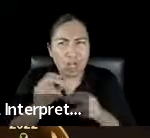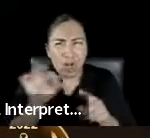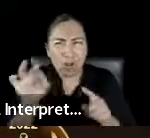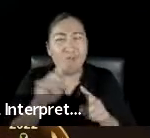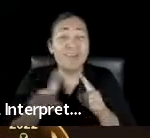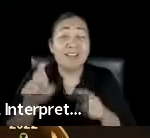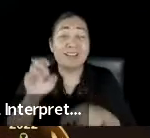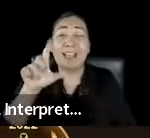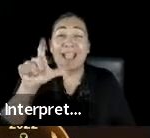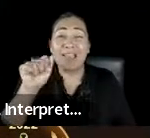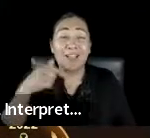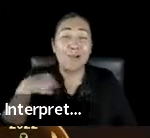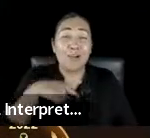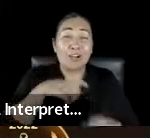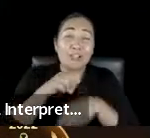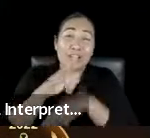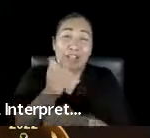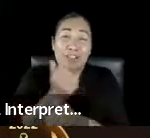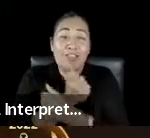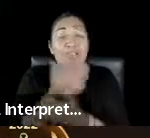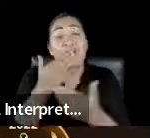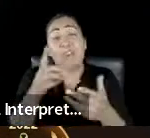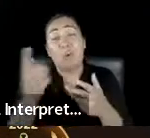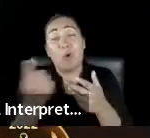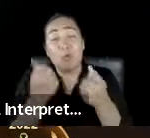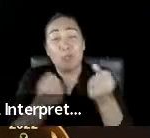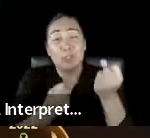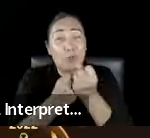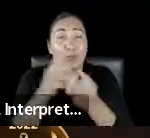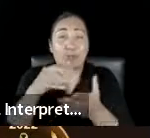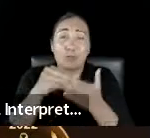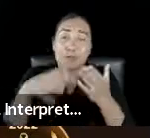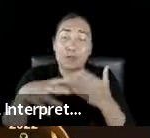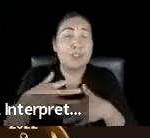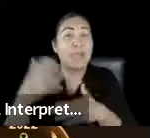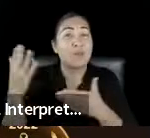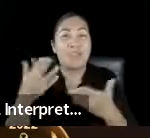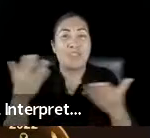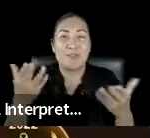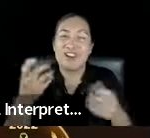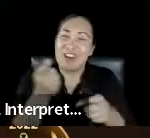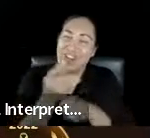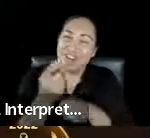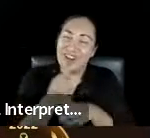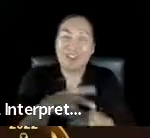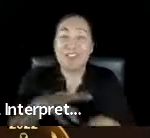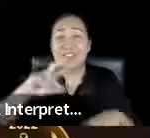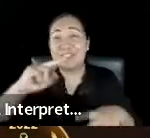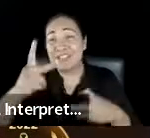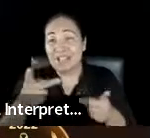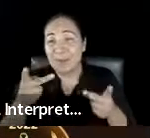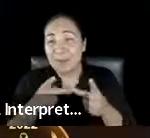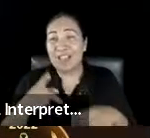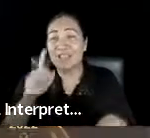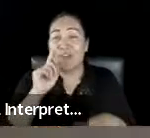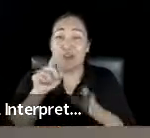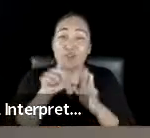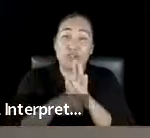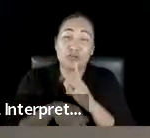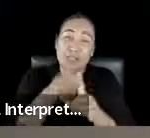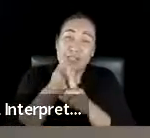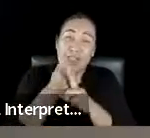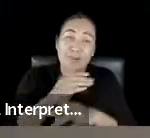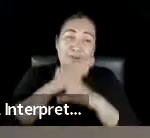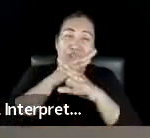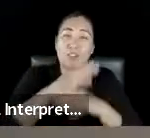sending our love to you. Thanks for always supporting your students and bringing them back year after year. All right, so moving on, second place in the suicide prevention category